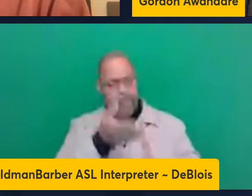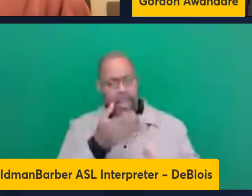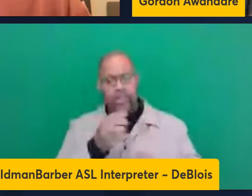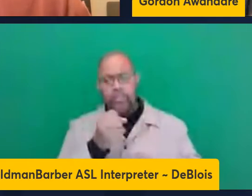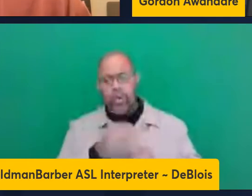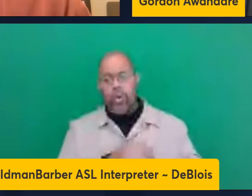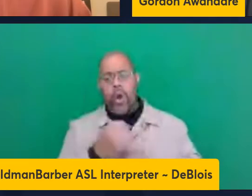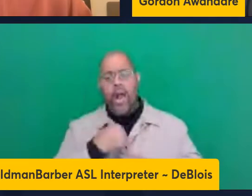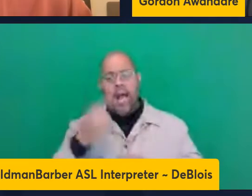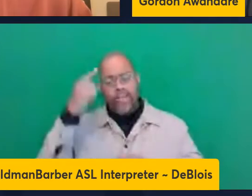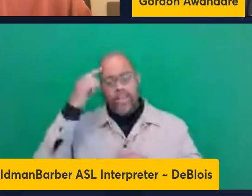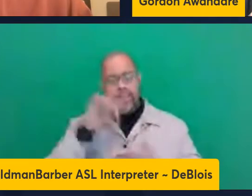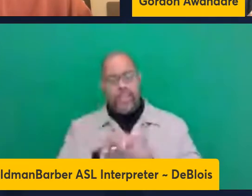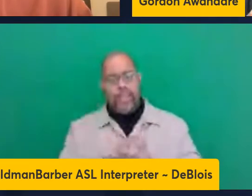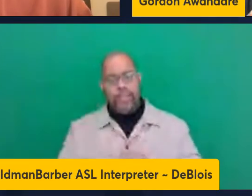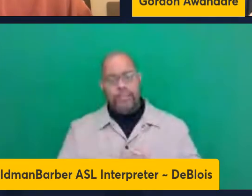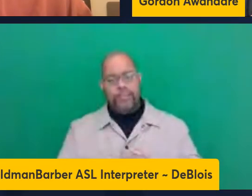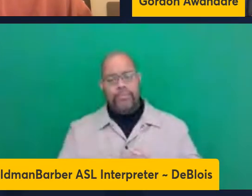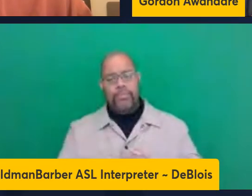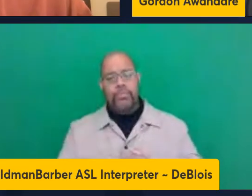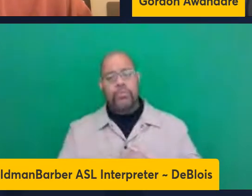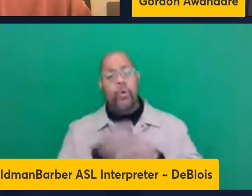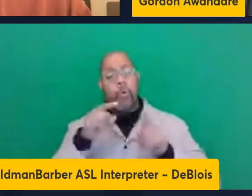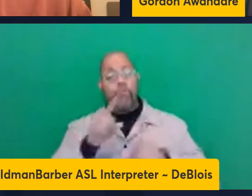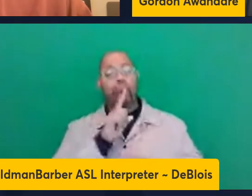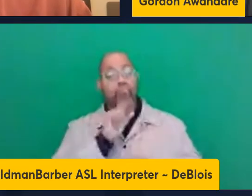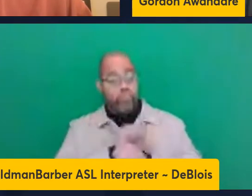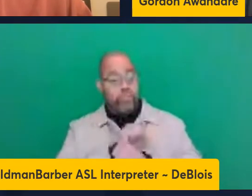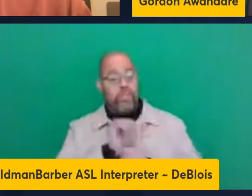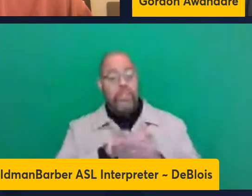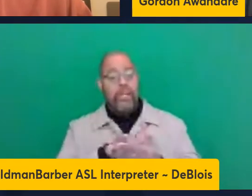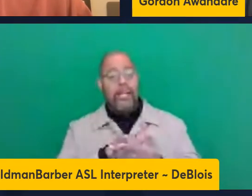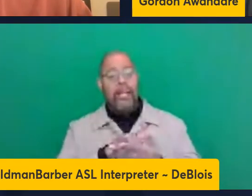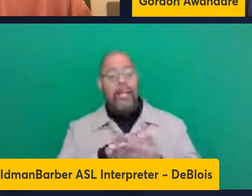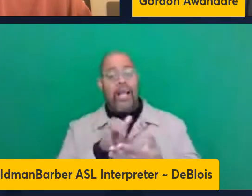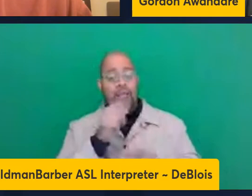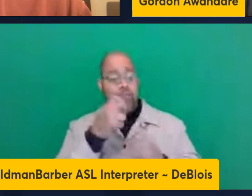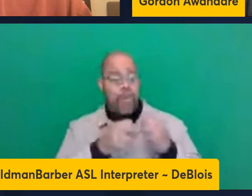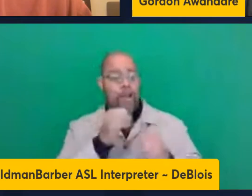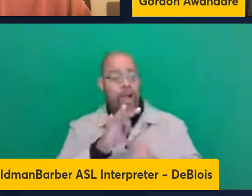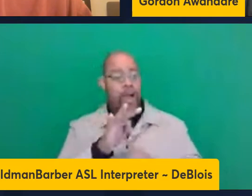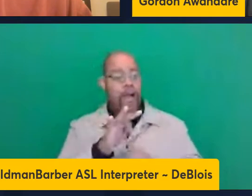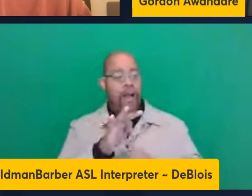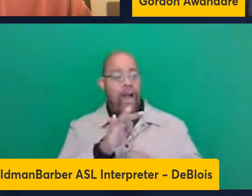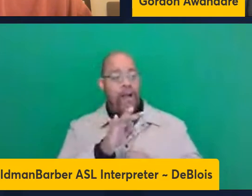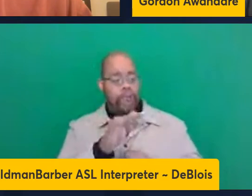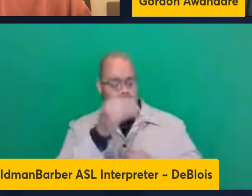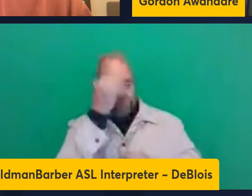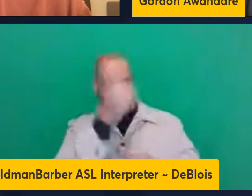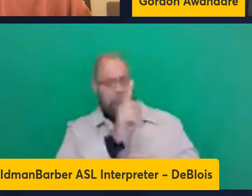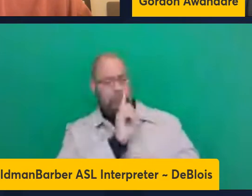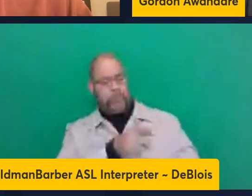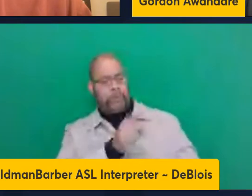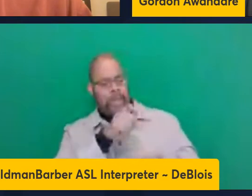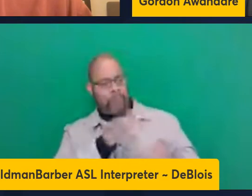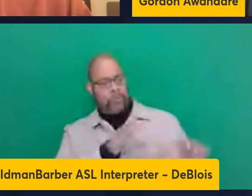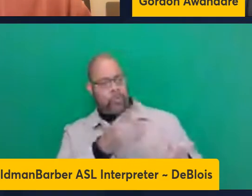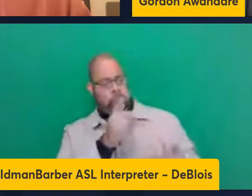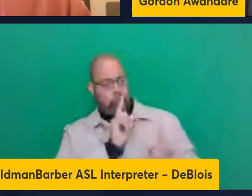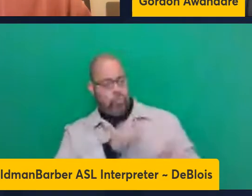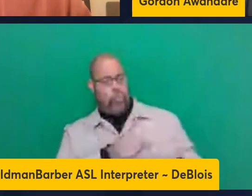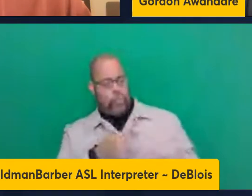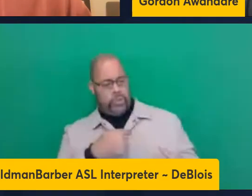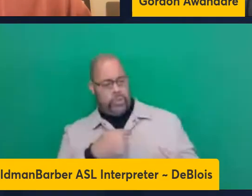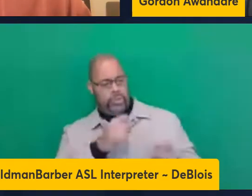think that whilst it's true that problem of being dictated to as to what we should